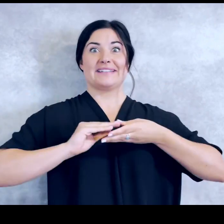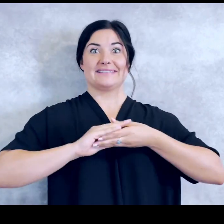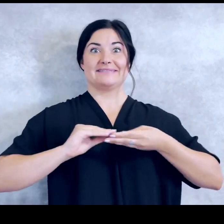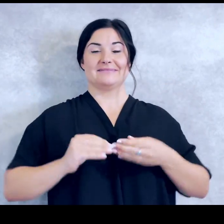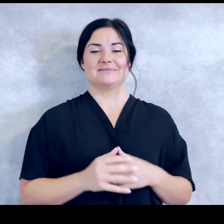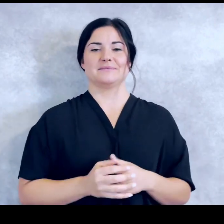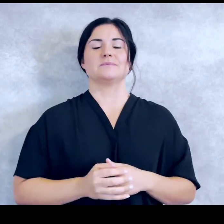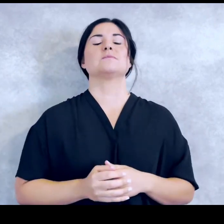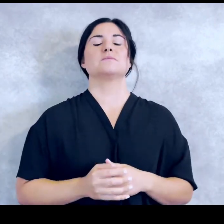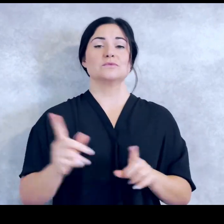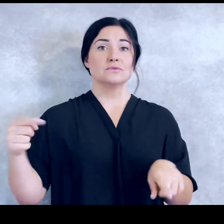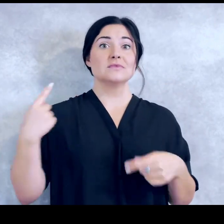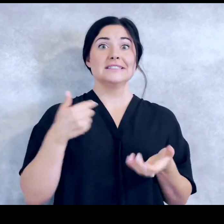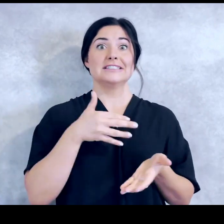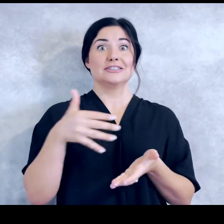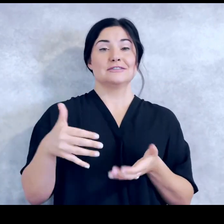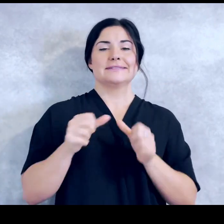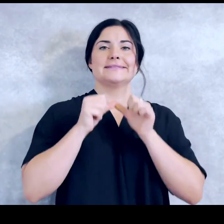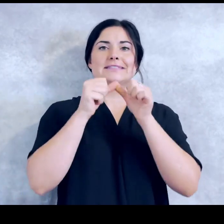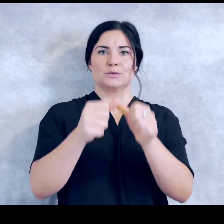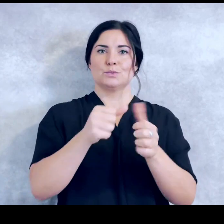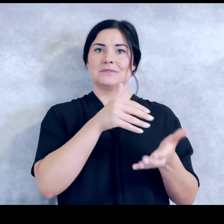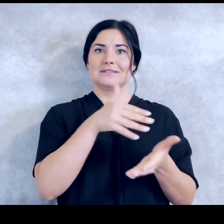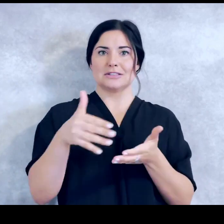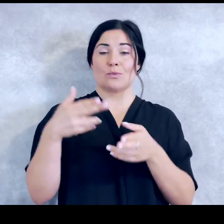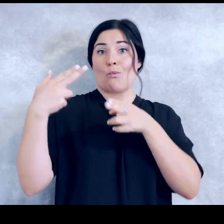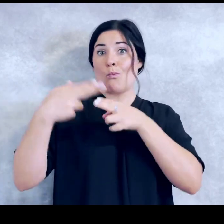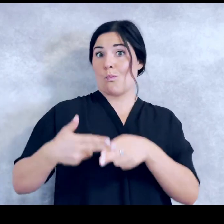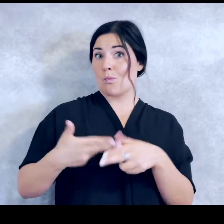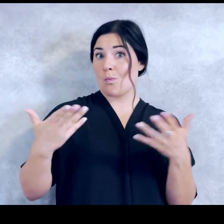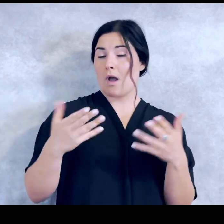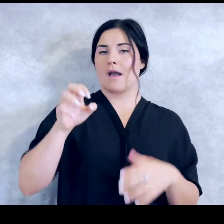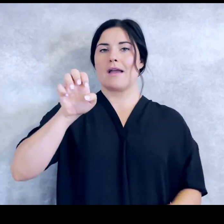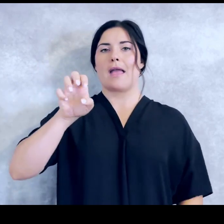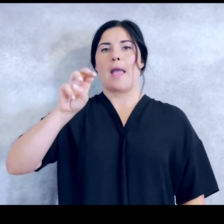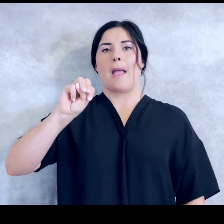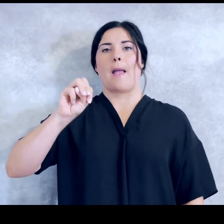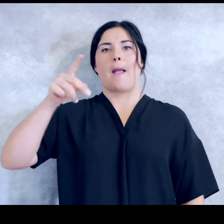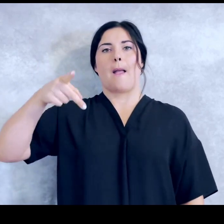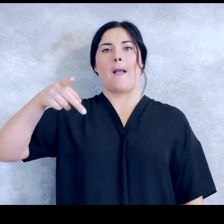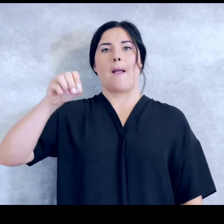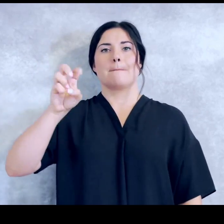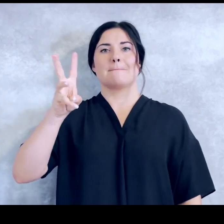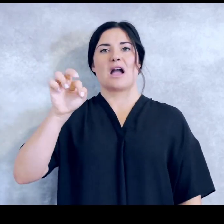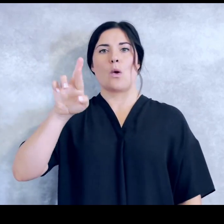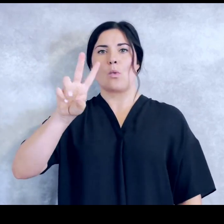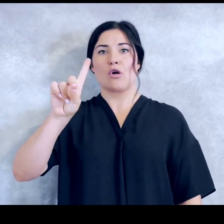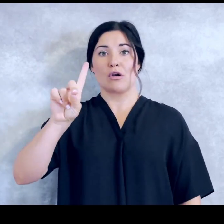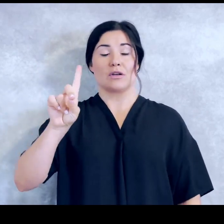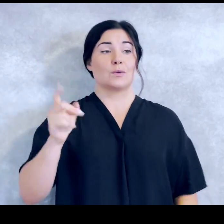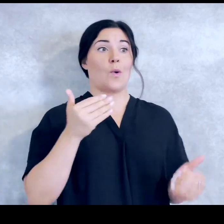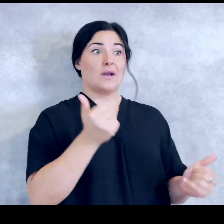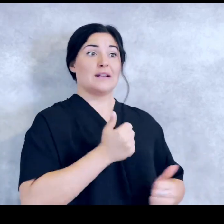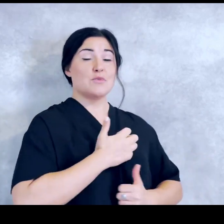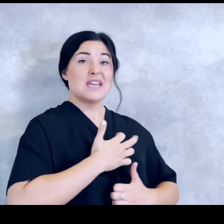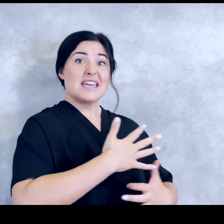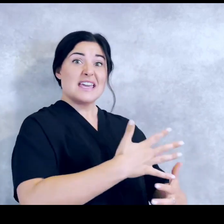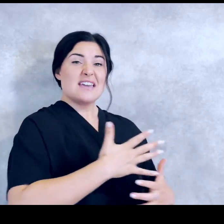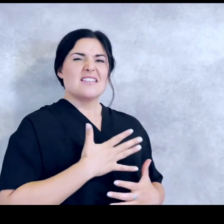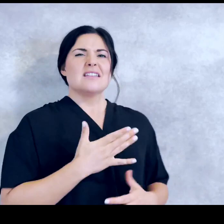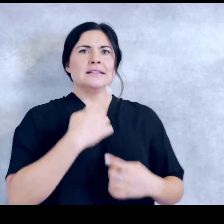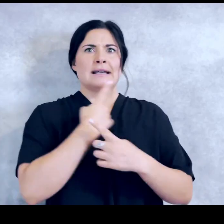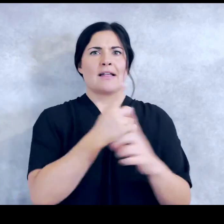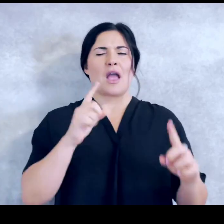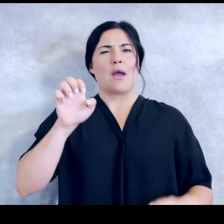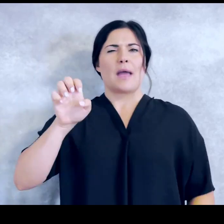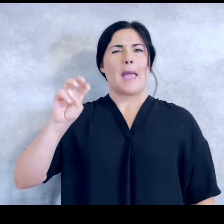Now, let's get to today. In our series, we are continuing in a series entitled Empowered. Everybody take a deep breath in and